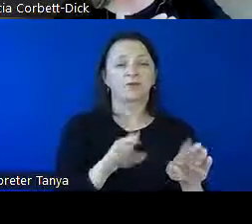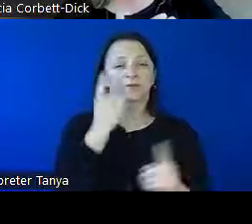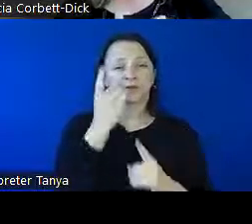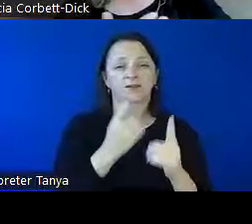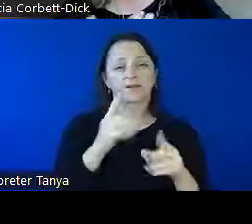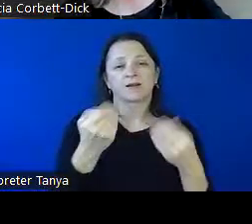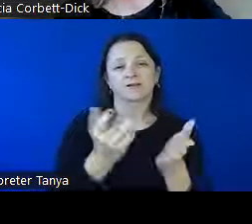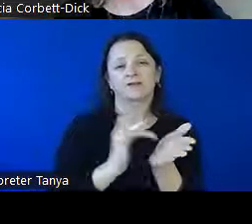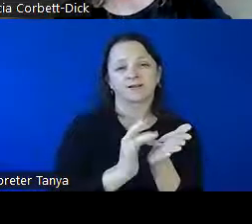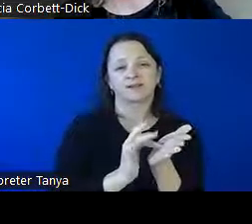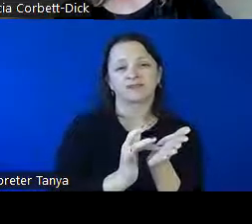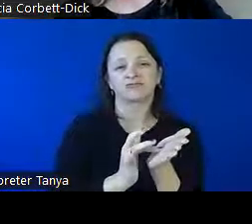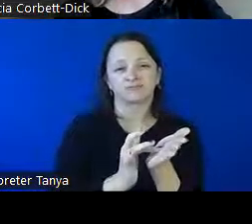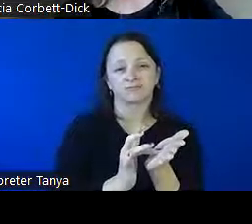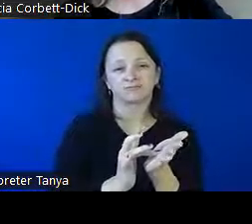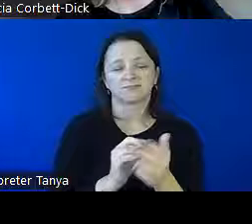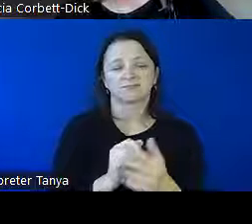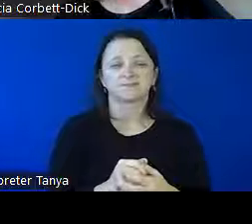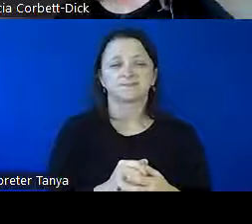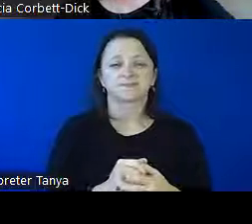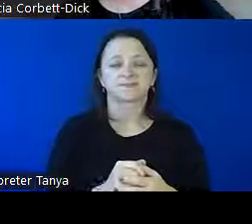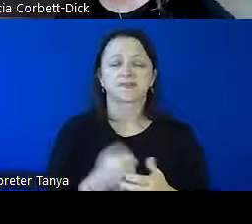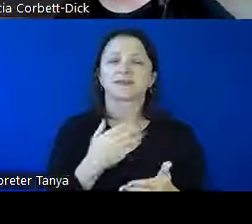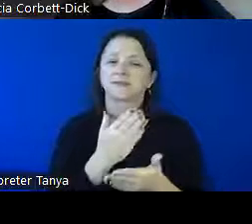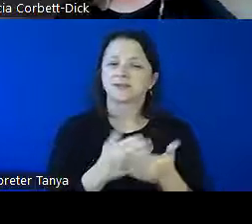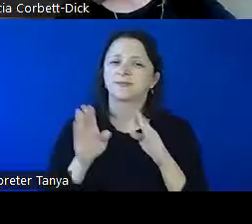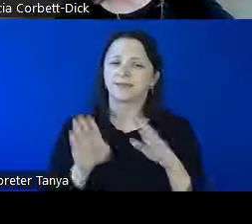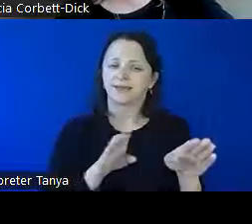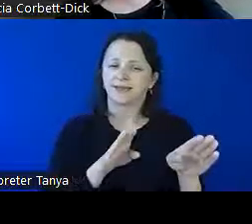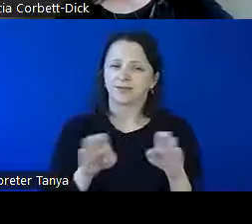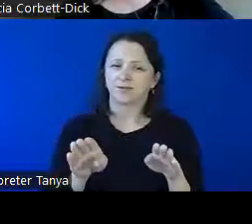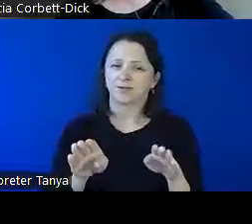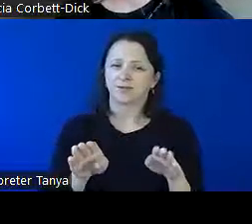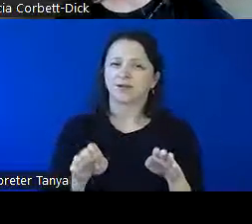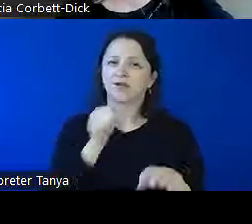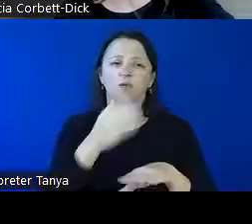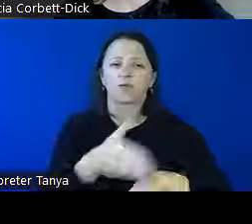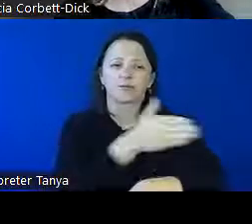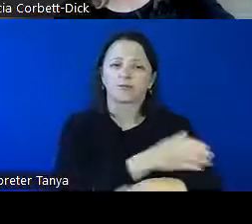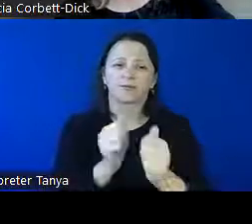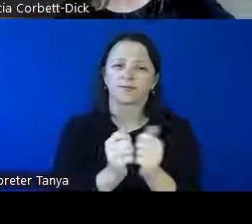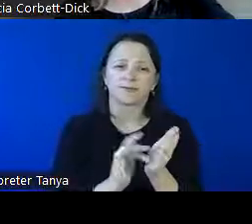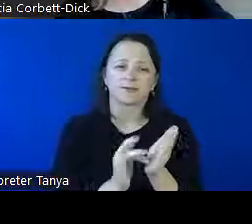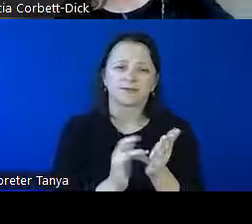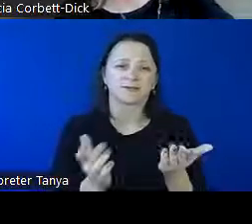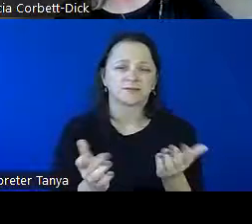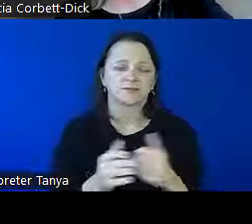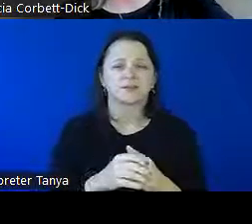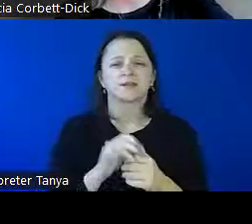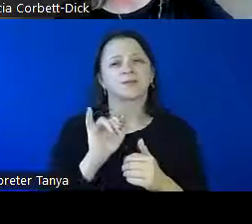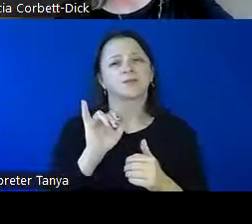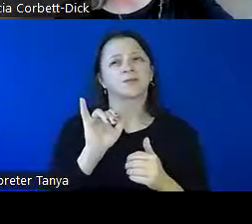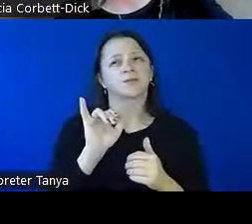in reducing. There are some behaviors that are not going to improve with medicine. So that sense